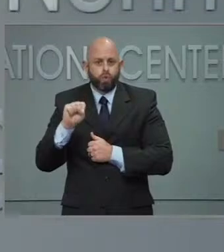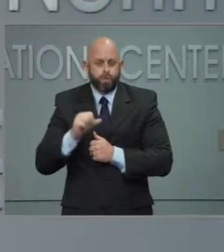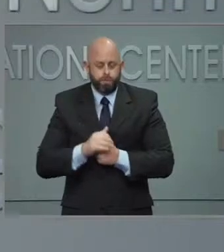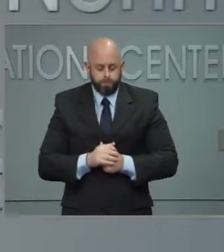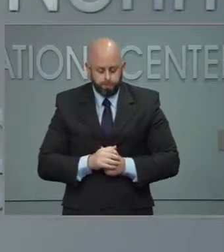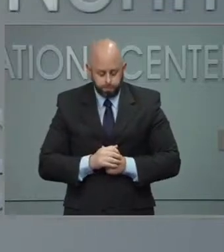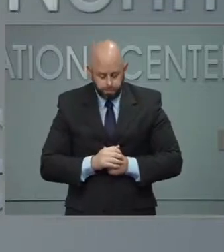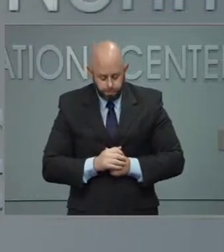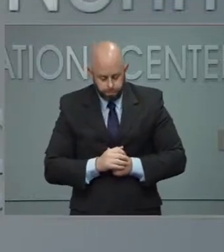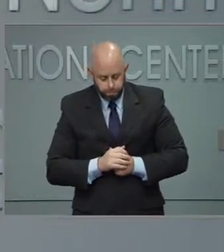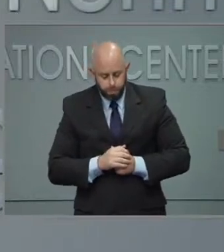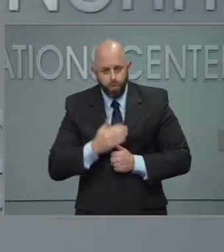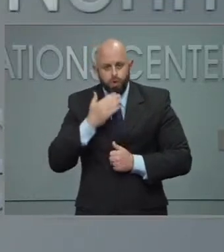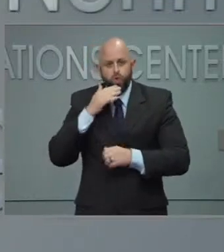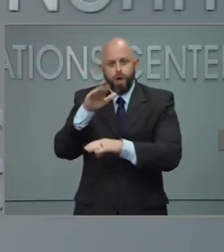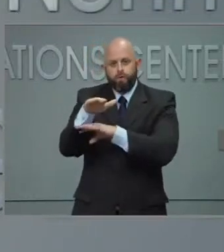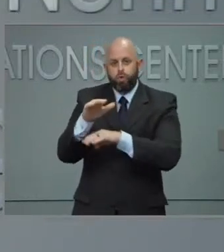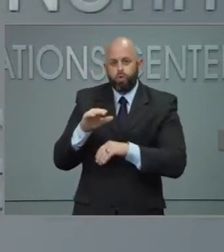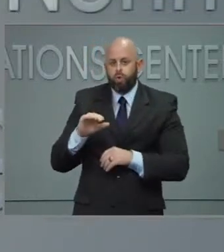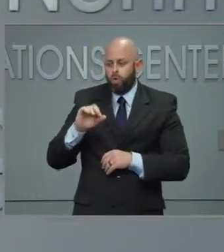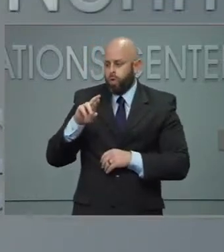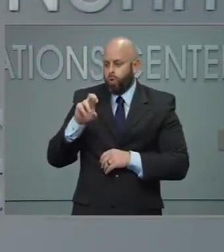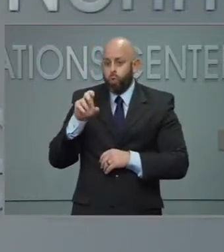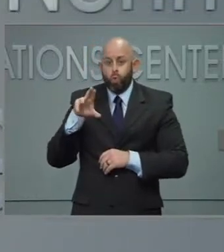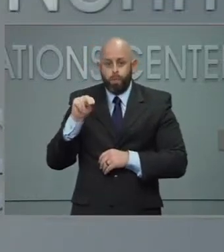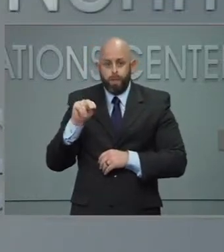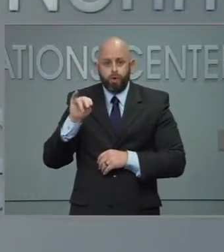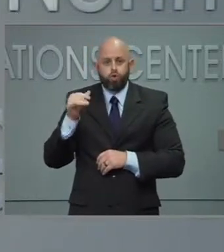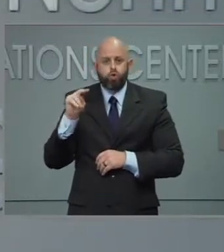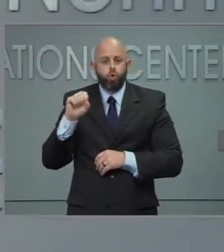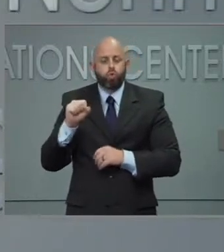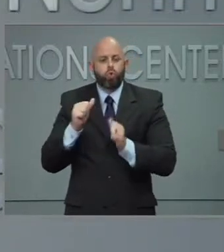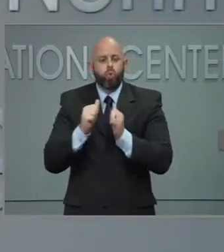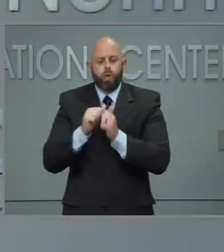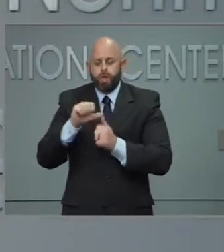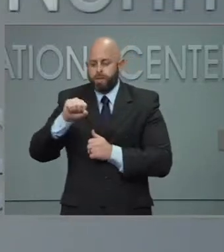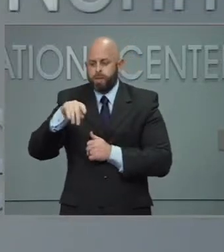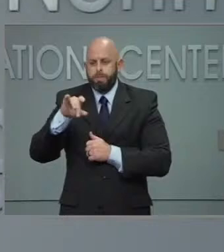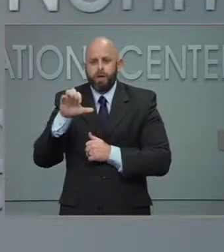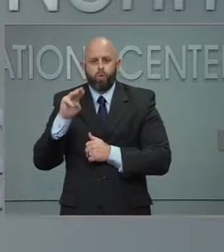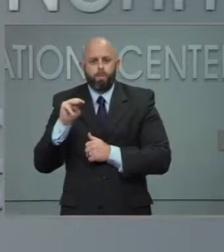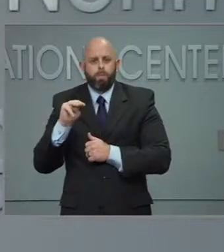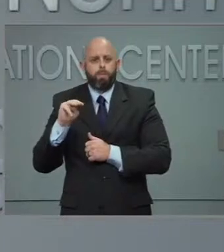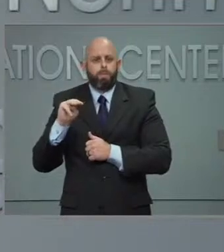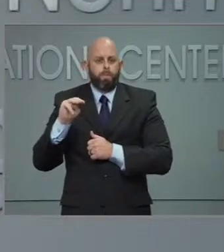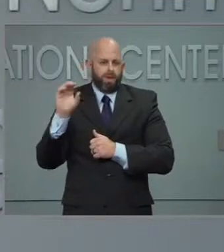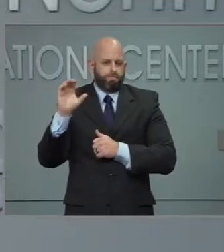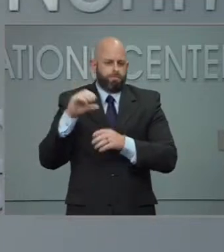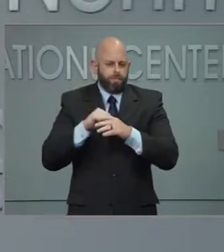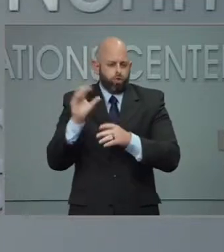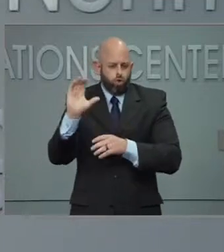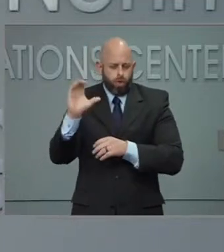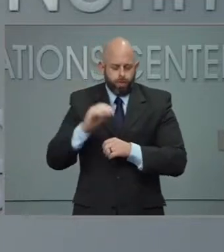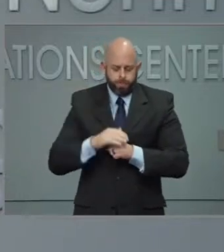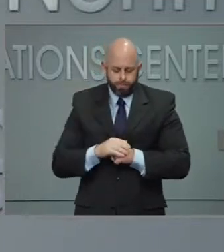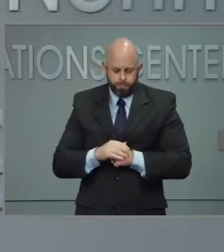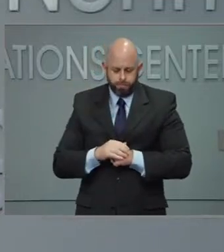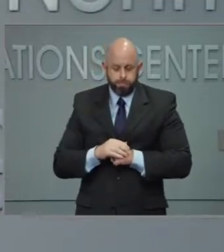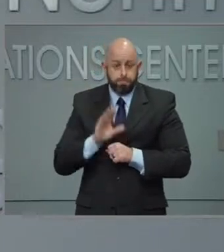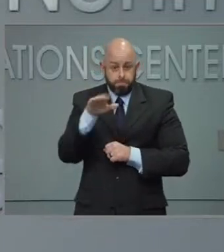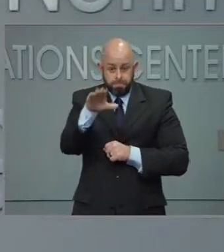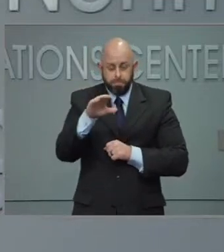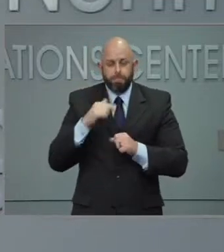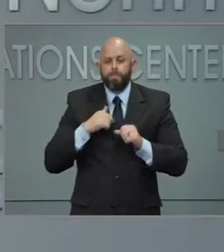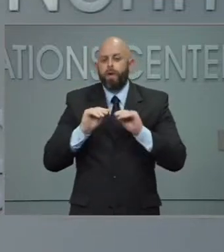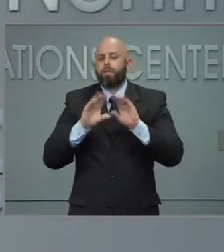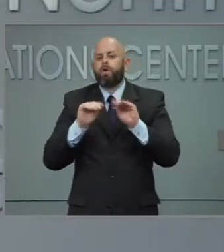Good afternoon. This is Reuben Jones from Spectrum News in Charlotte. I just want to clarify on the outdoor mask mandate changes that high school athletes now will